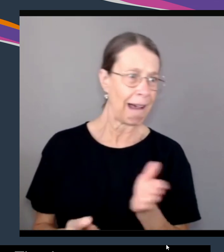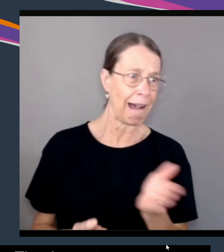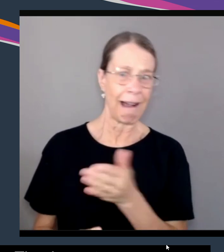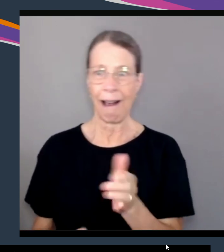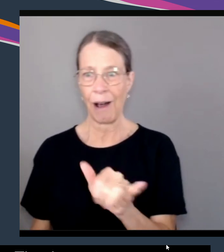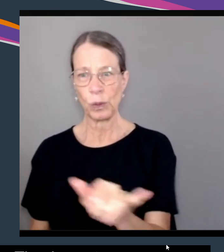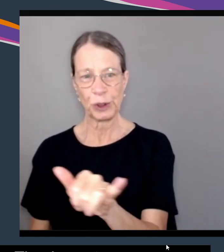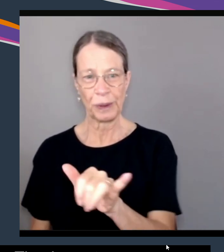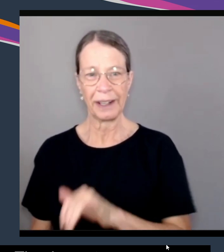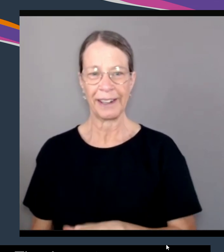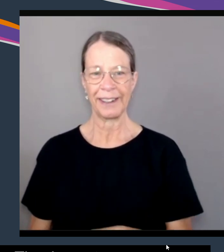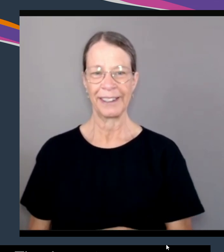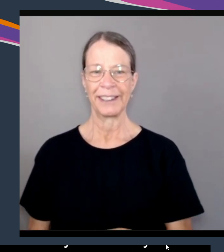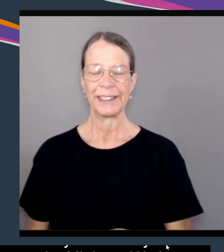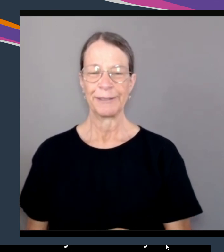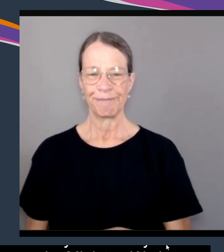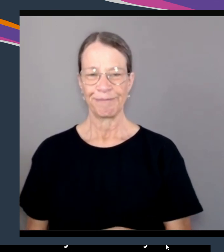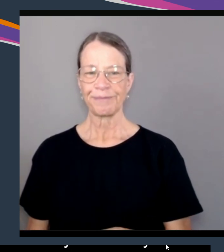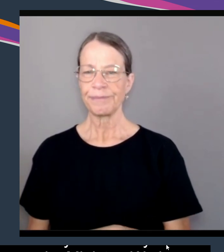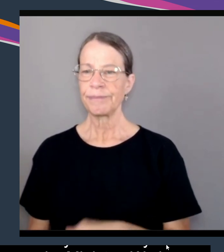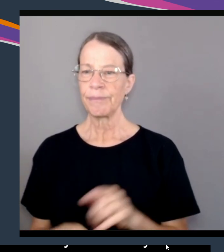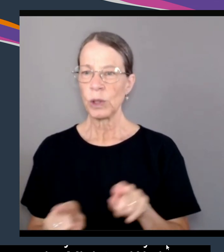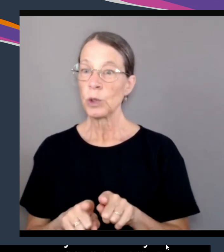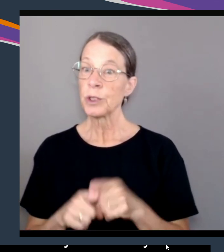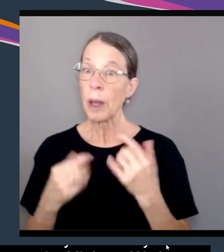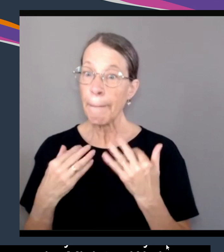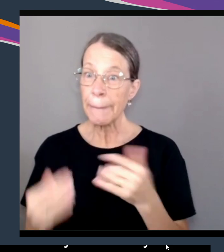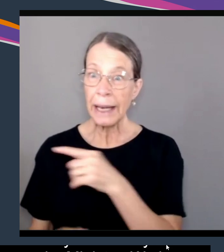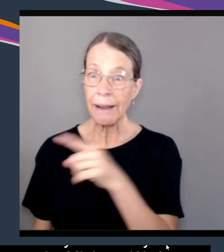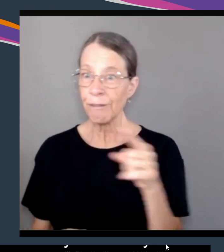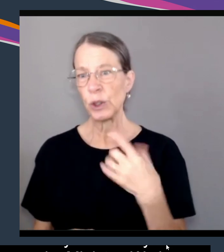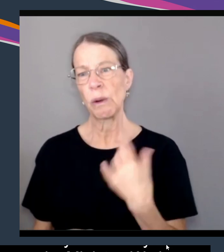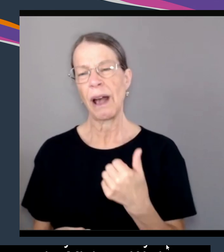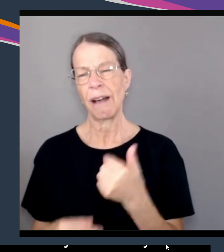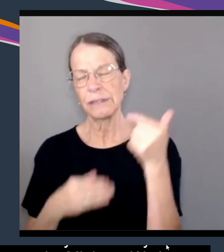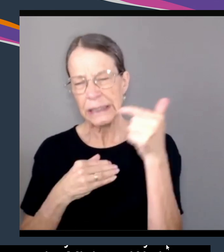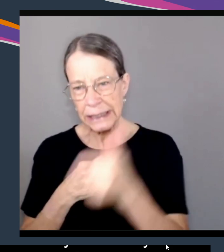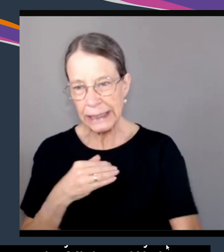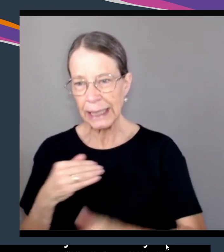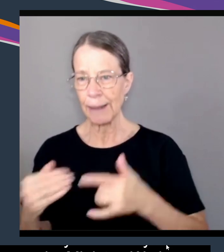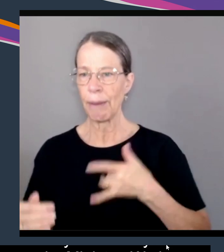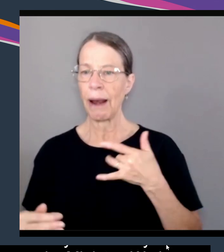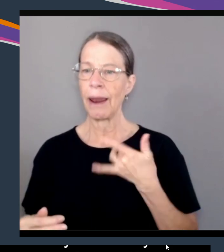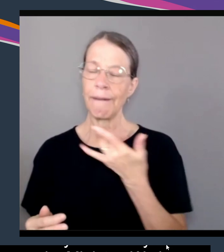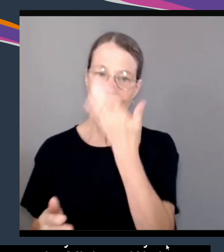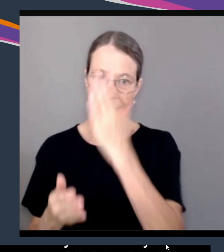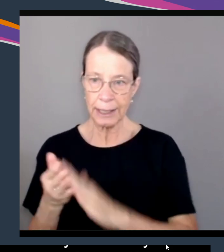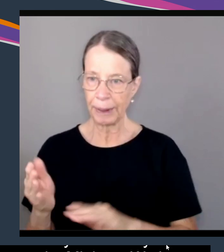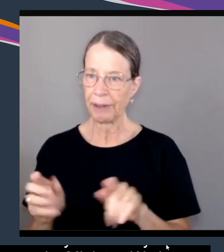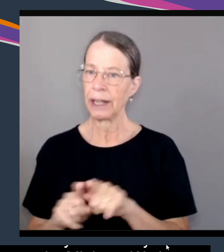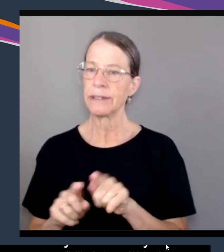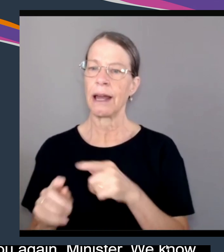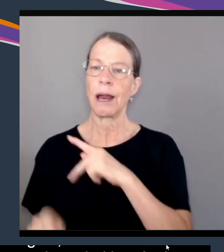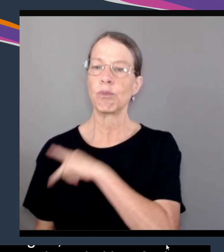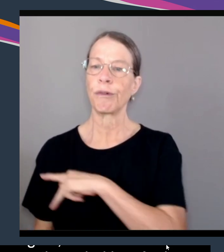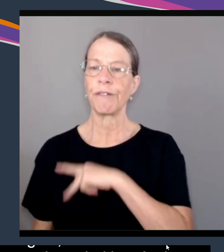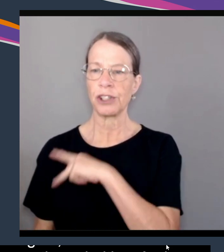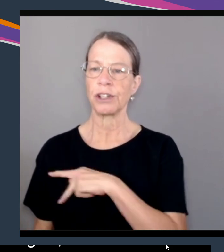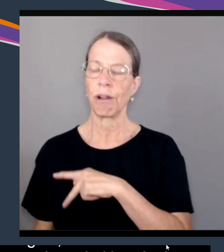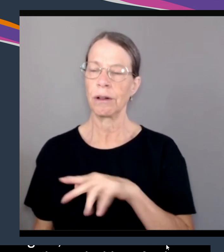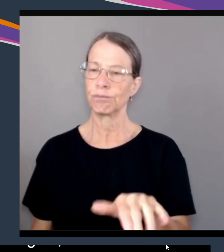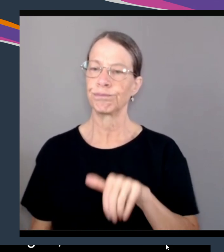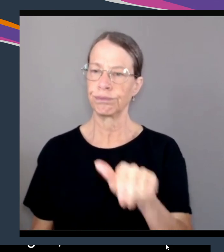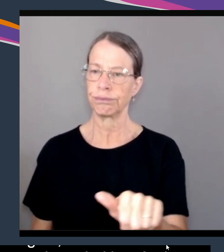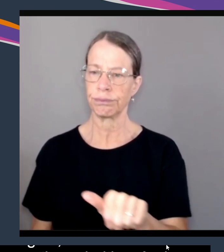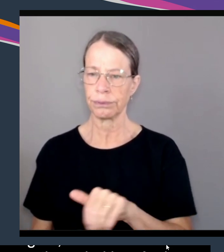we know many of you bring deep lived experience and professional expertise to this work. And it matters because what